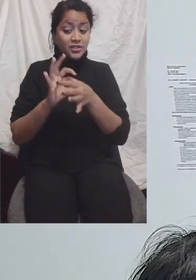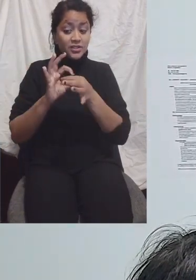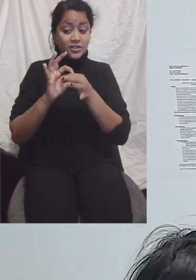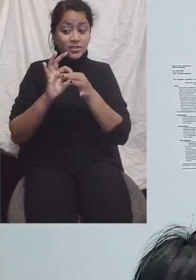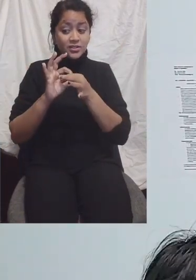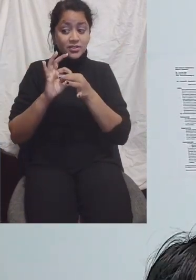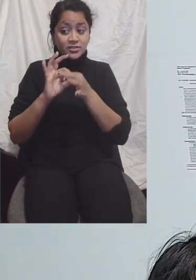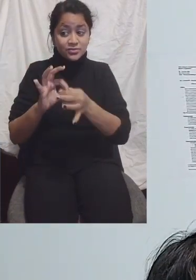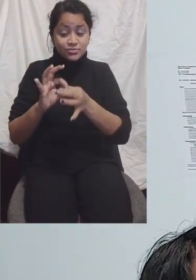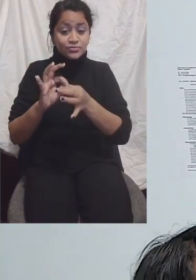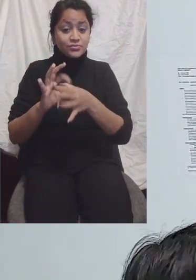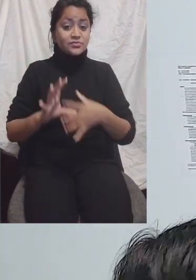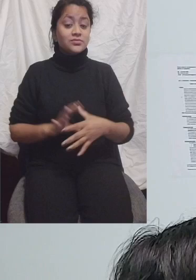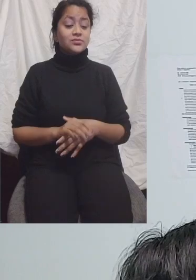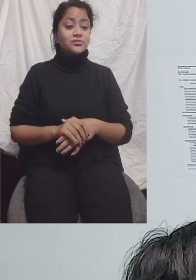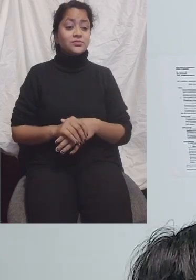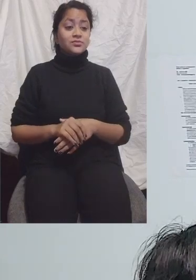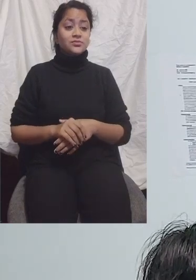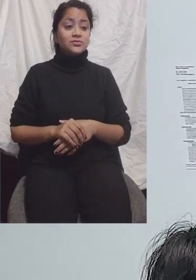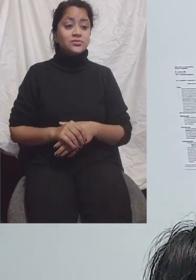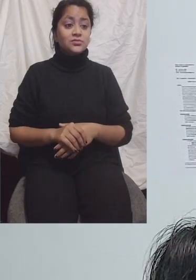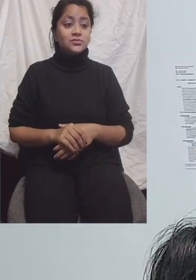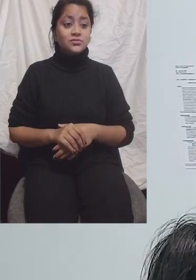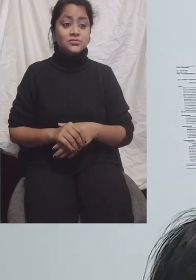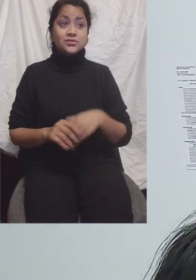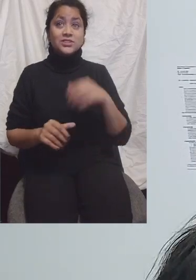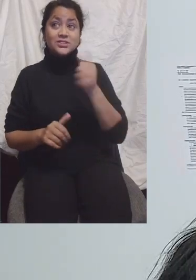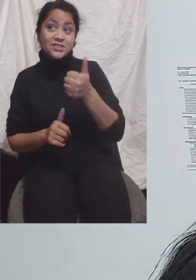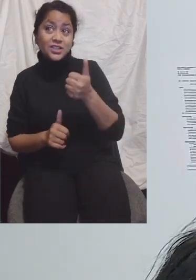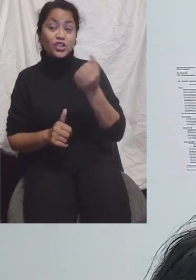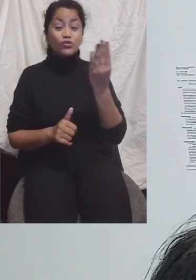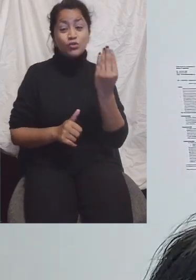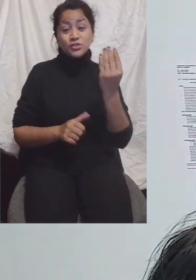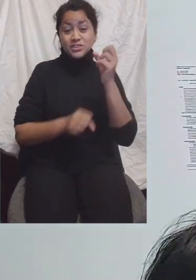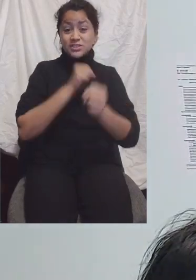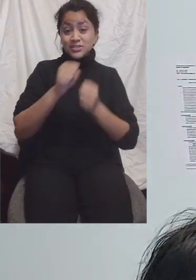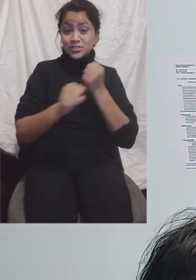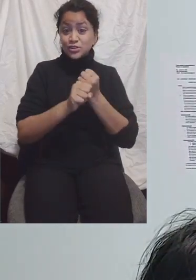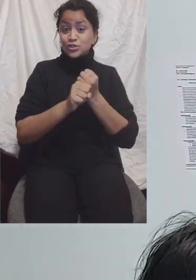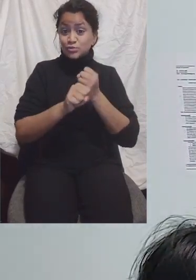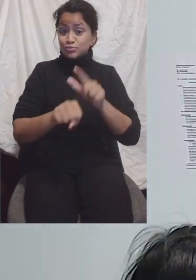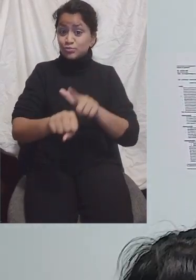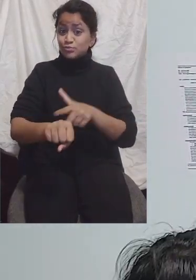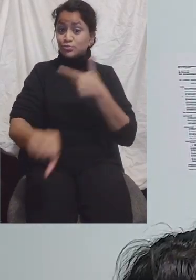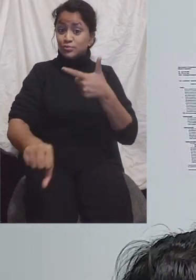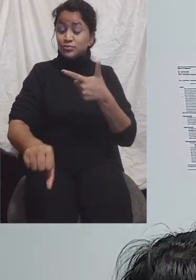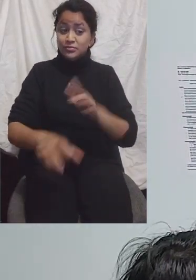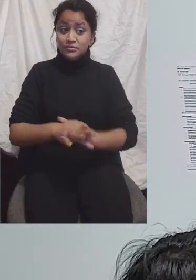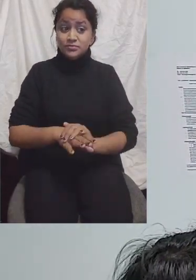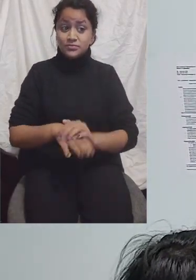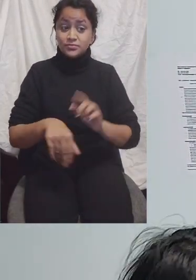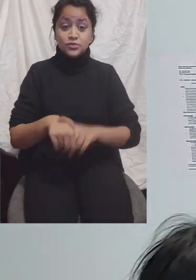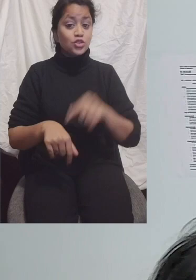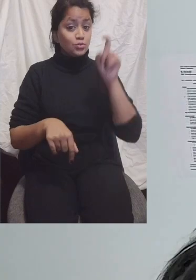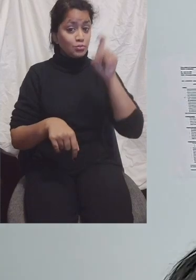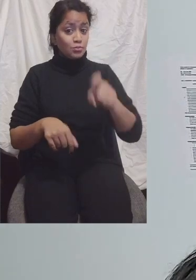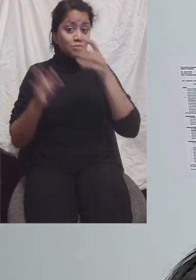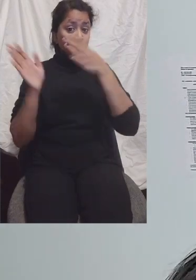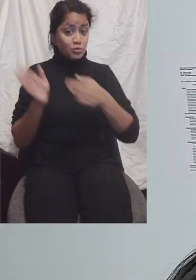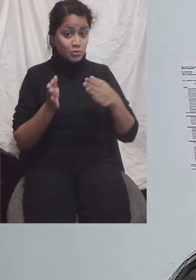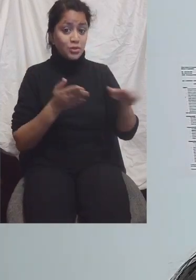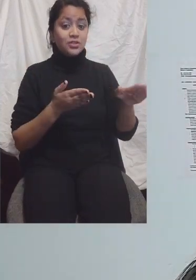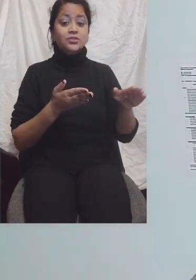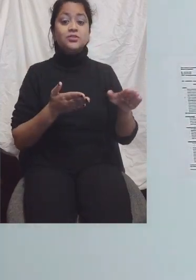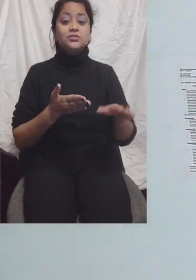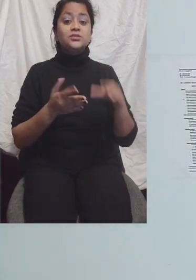remember that one of these is a big commitment, and it's a long-term, you know, commitment for at